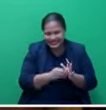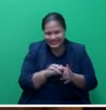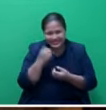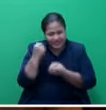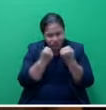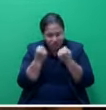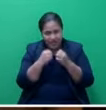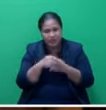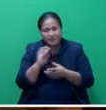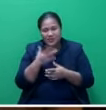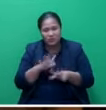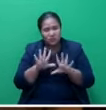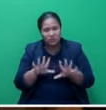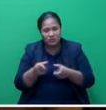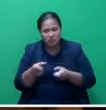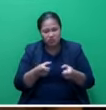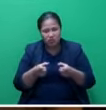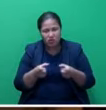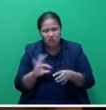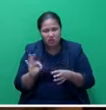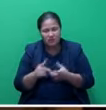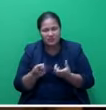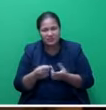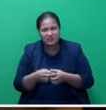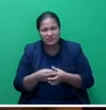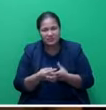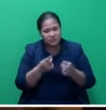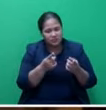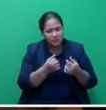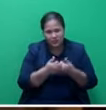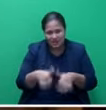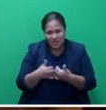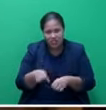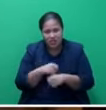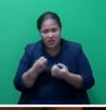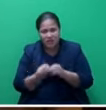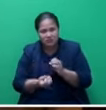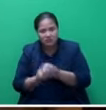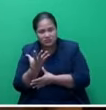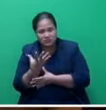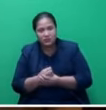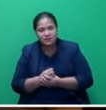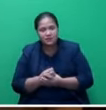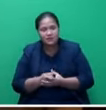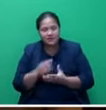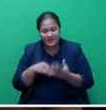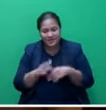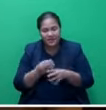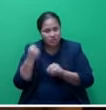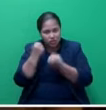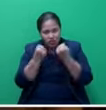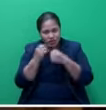off upcrops, resulting in an up to 30% loss in sugar production.